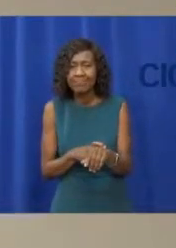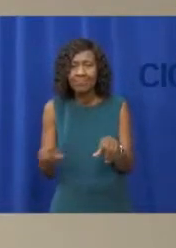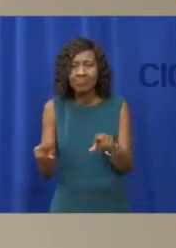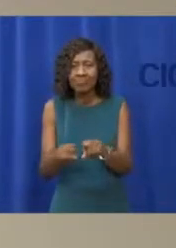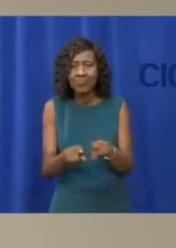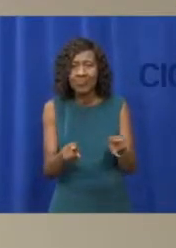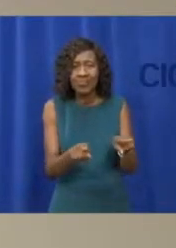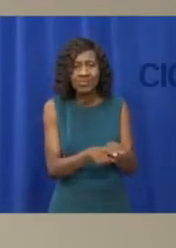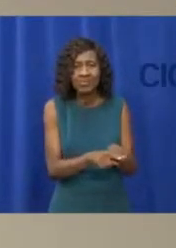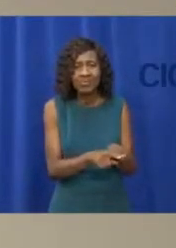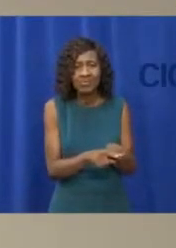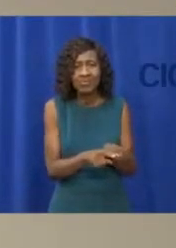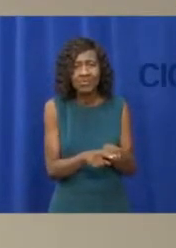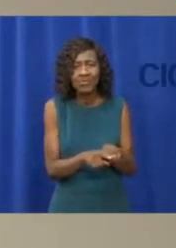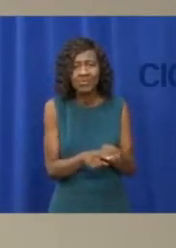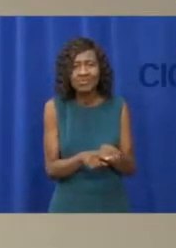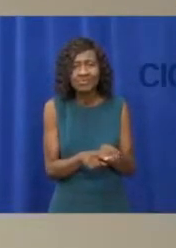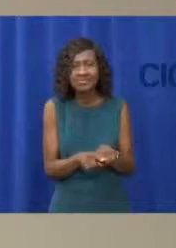Also in